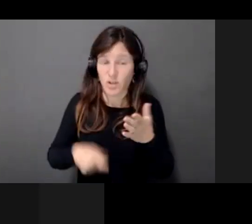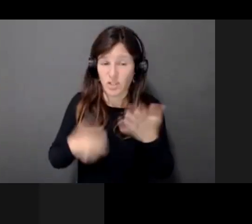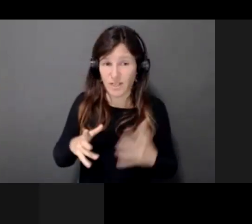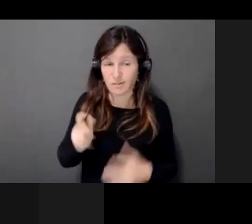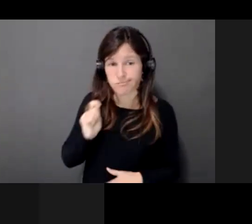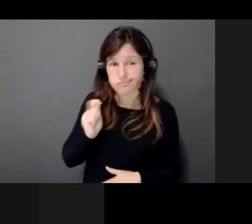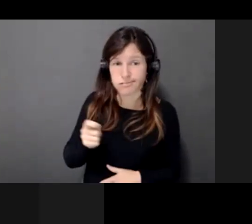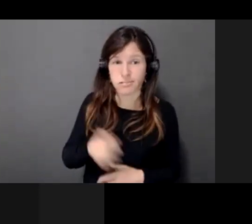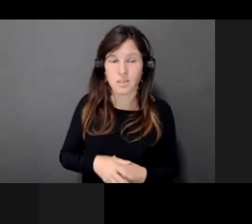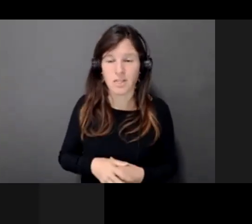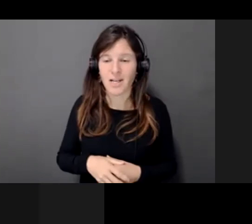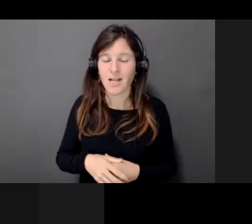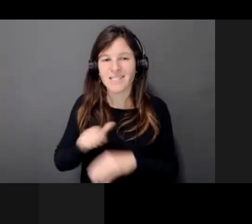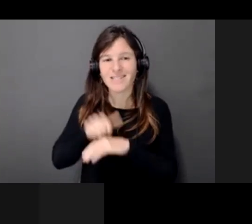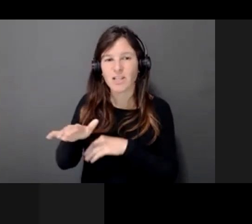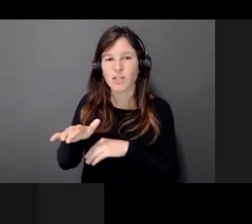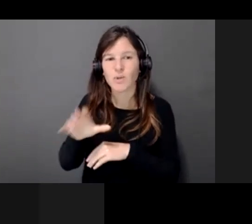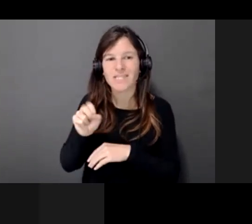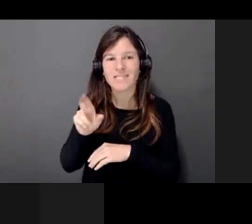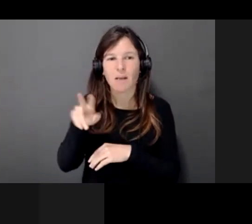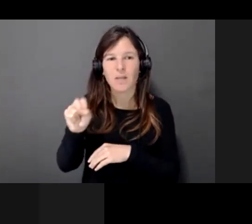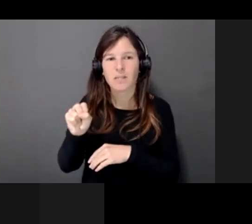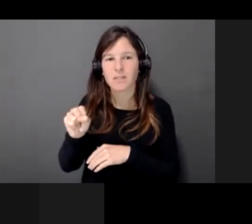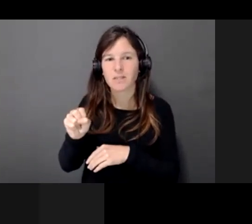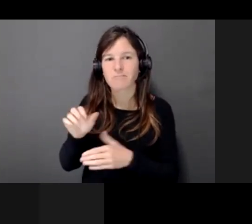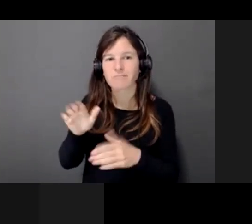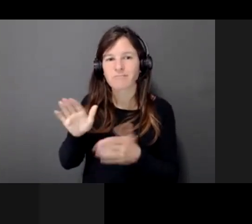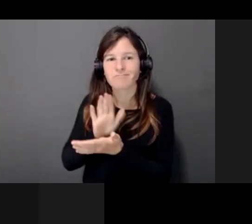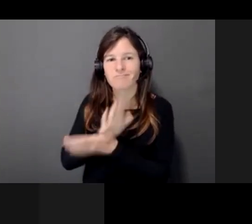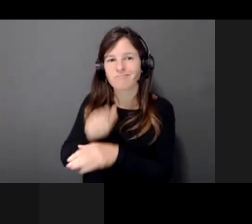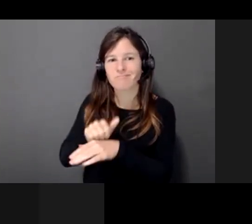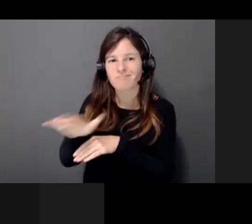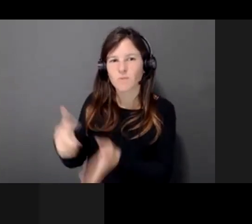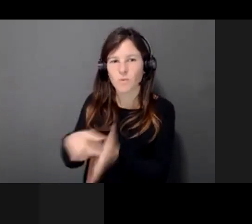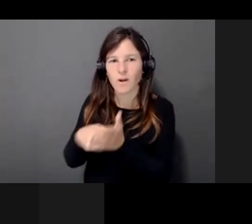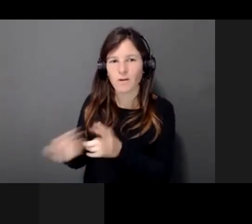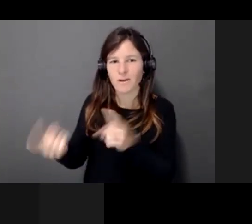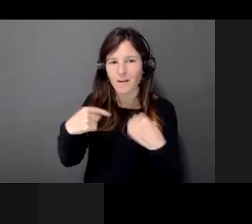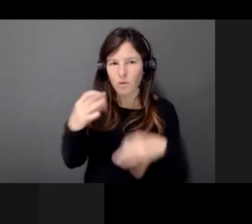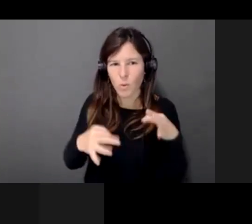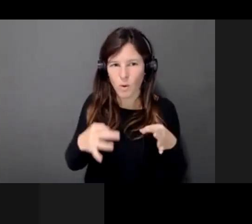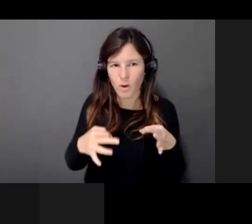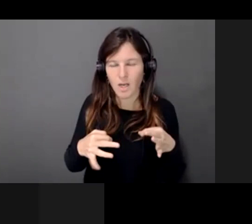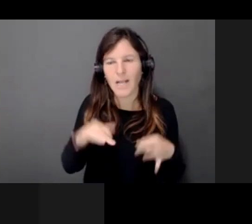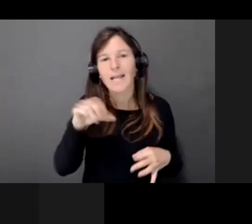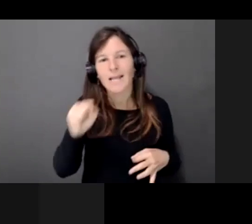summons, yeah, well, then the defendant will figure out who it is who laid the charge. Is there a cost for that? No, there is no